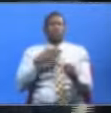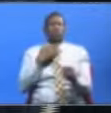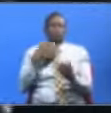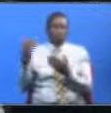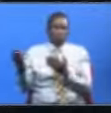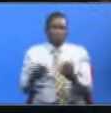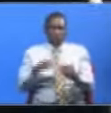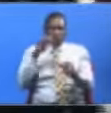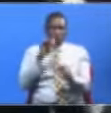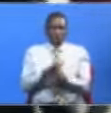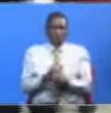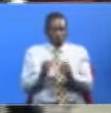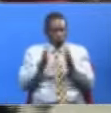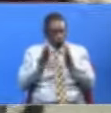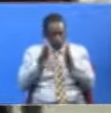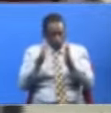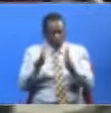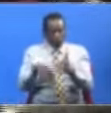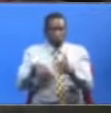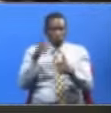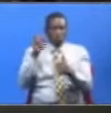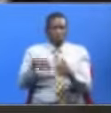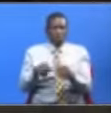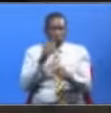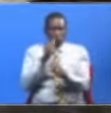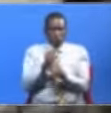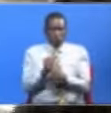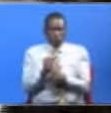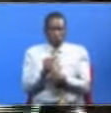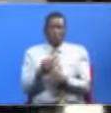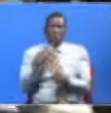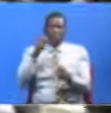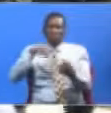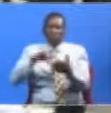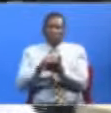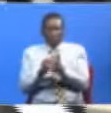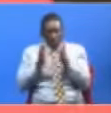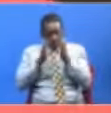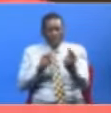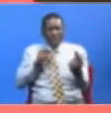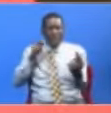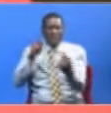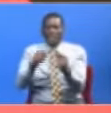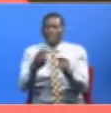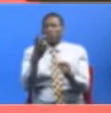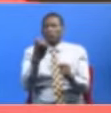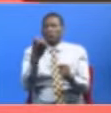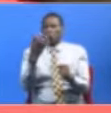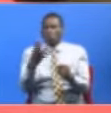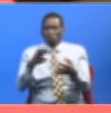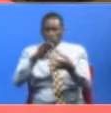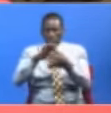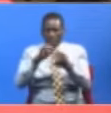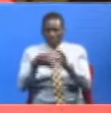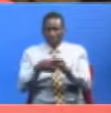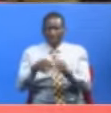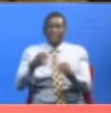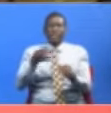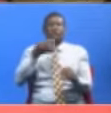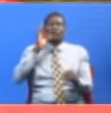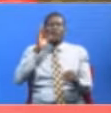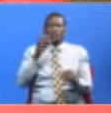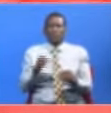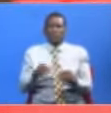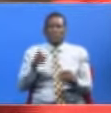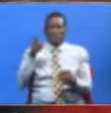much attention to what he was doing, diverging that his main target is the 2024 Olympics in Paris. Tebogo's return